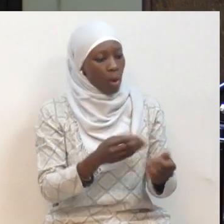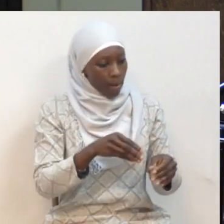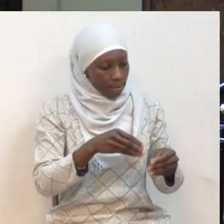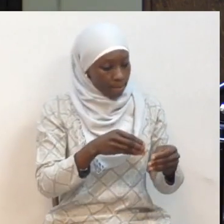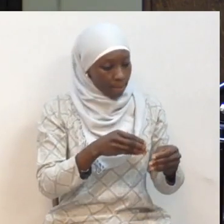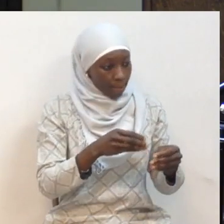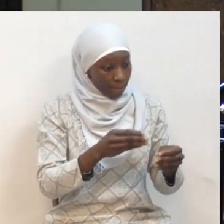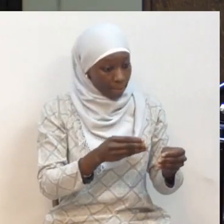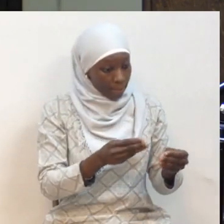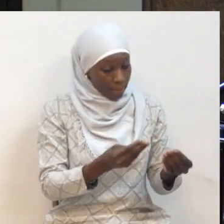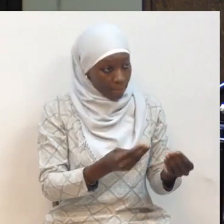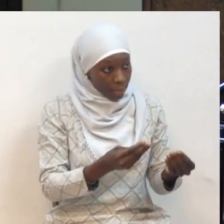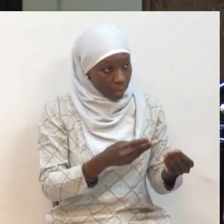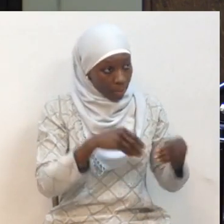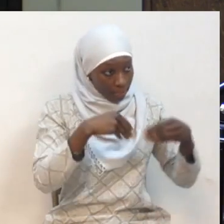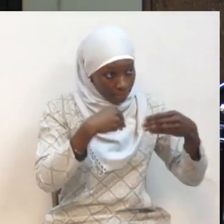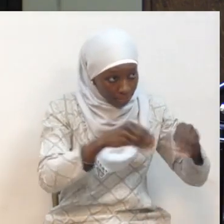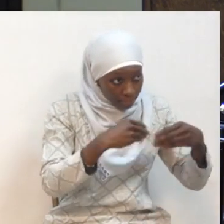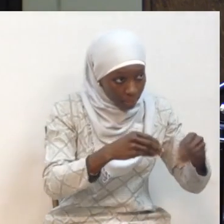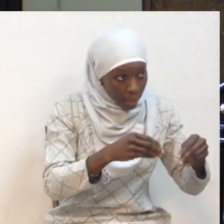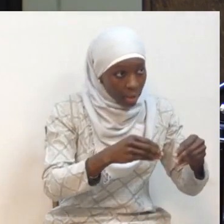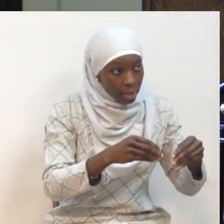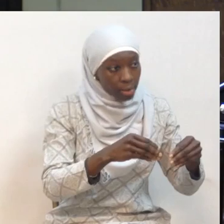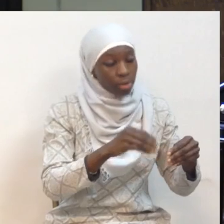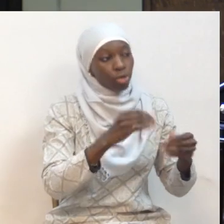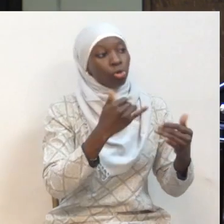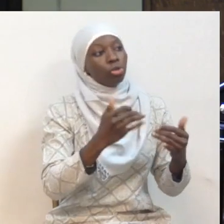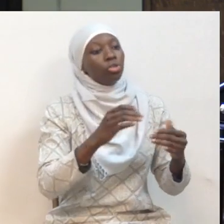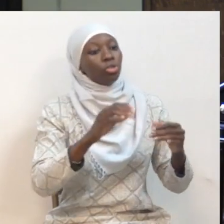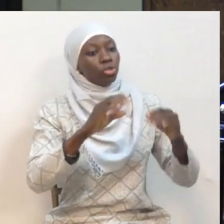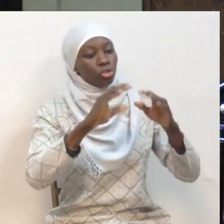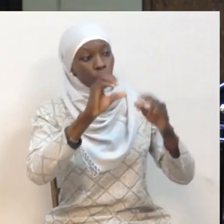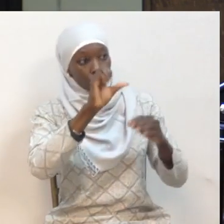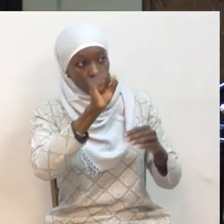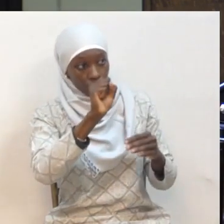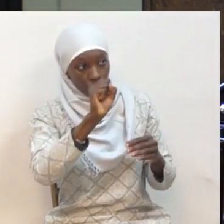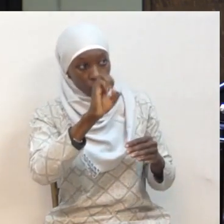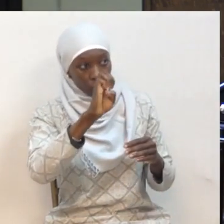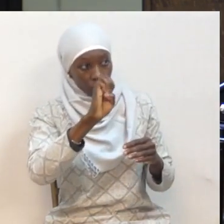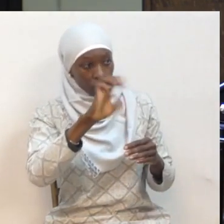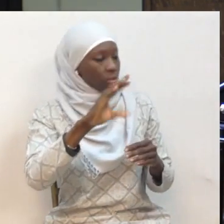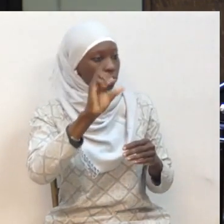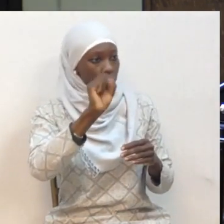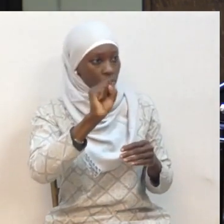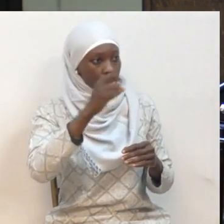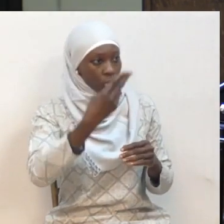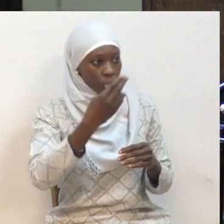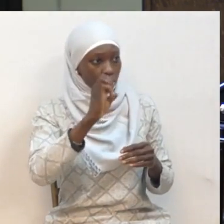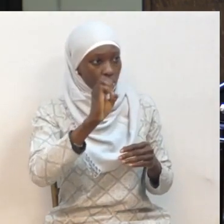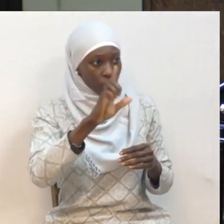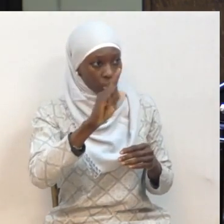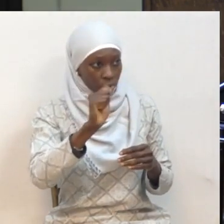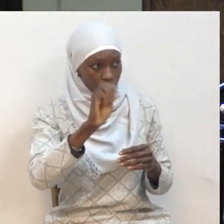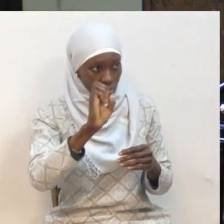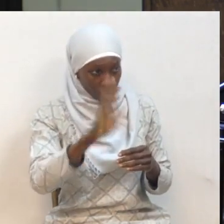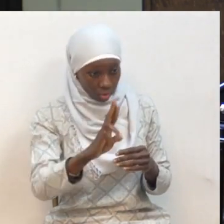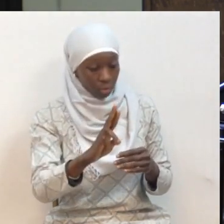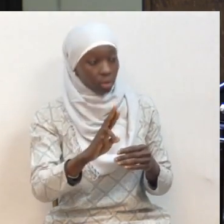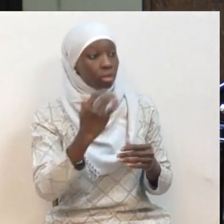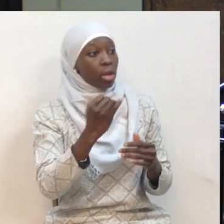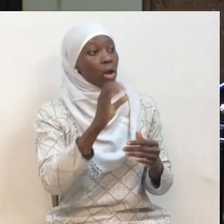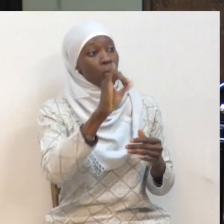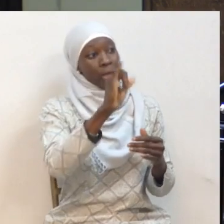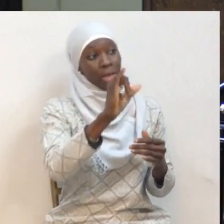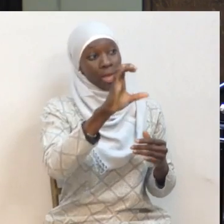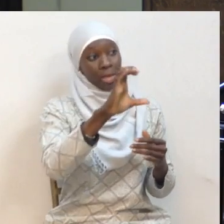North America, became our partner in this project. And tomorrow, there is a